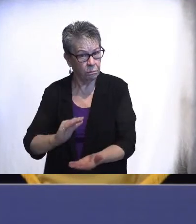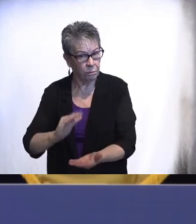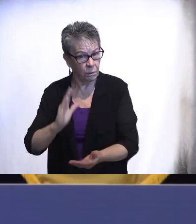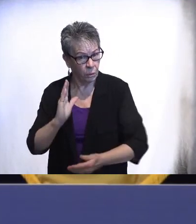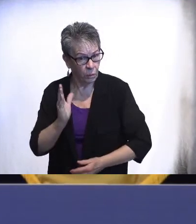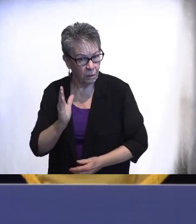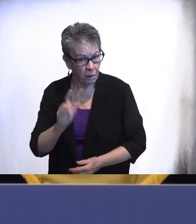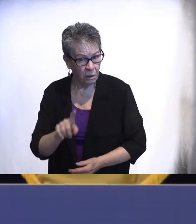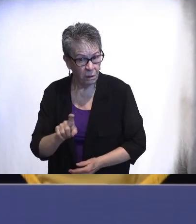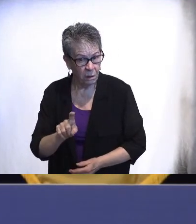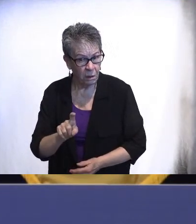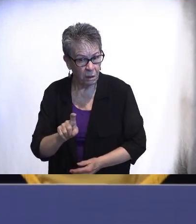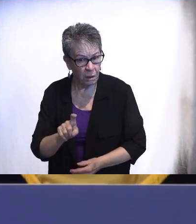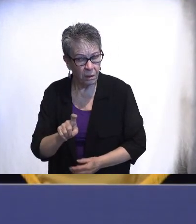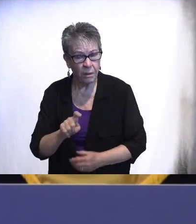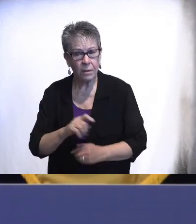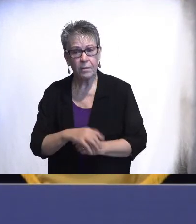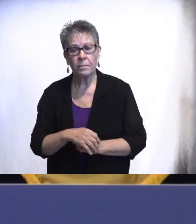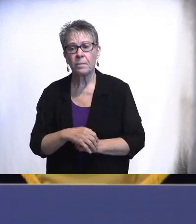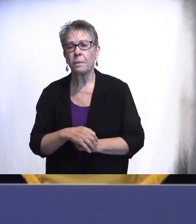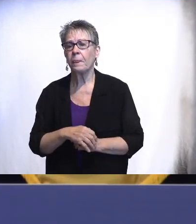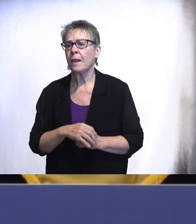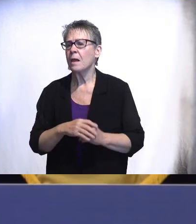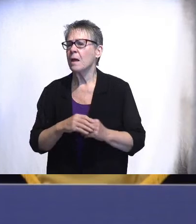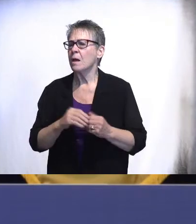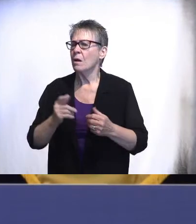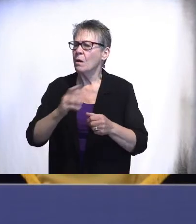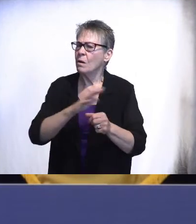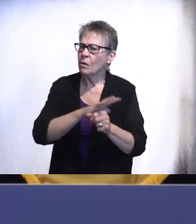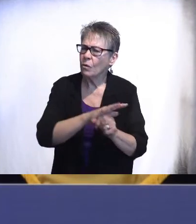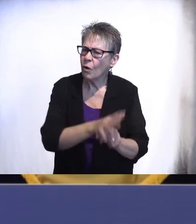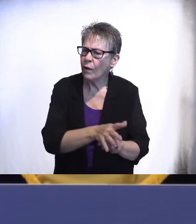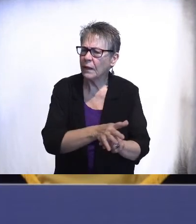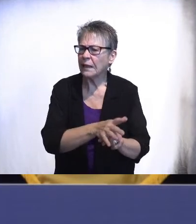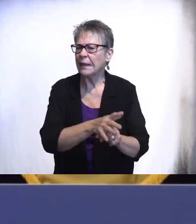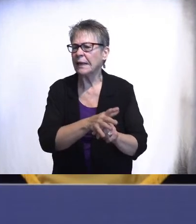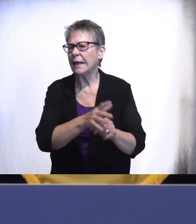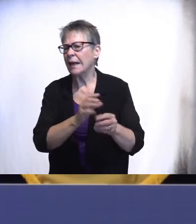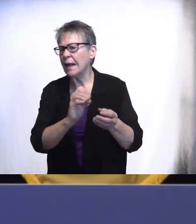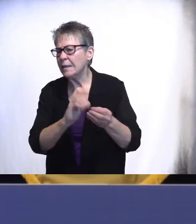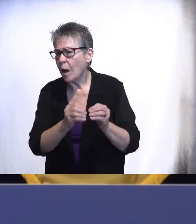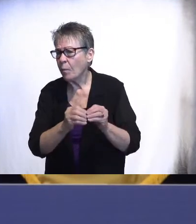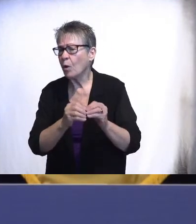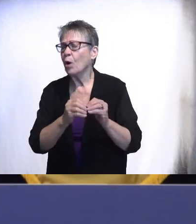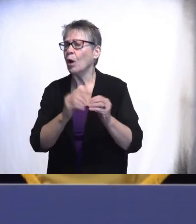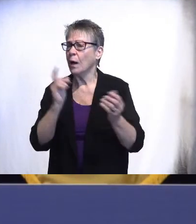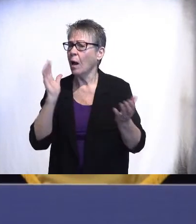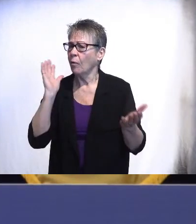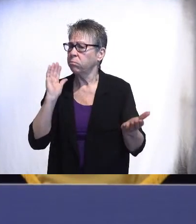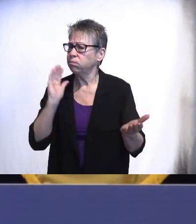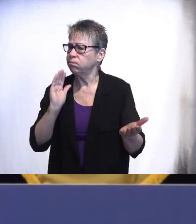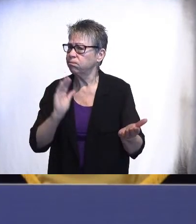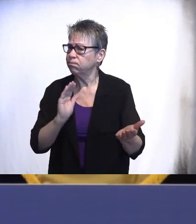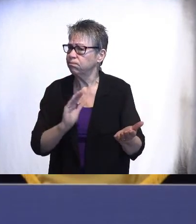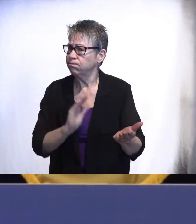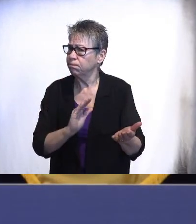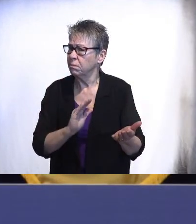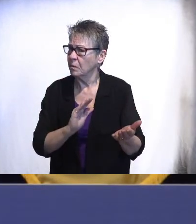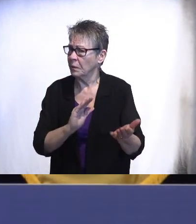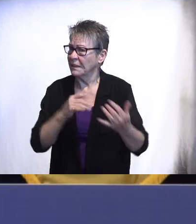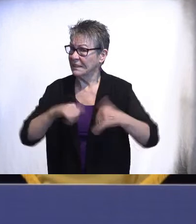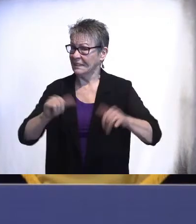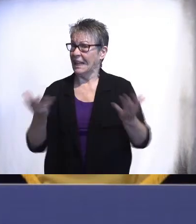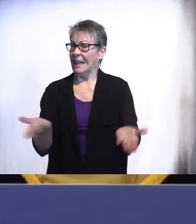and COVID, even though Omicron is getting better, it is still a big presence. Is it safe to do